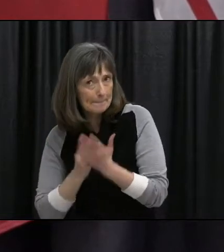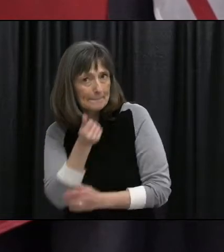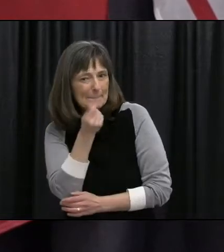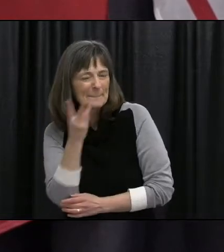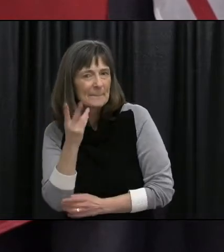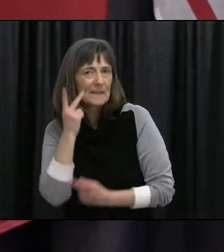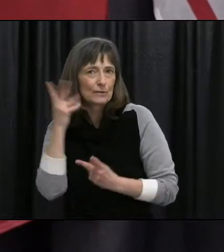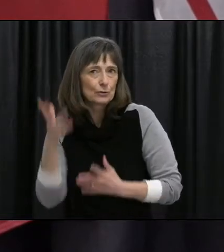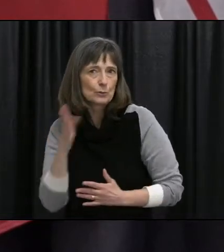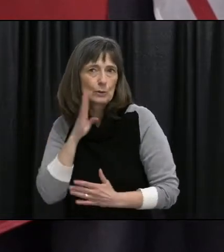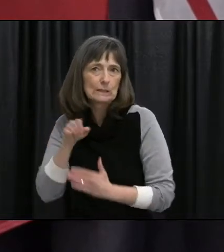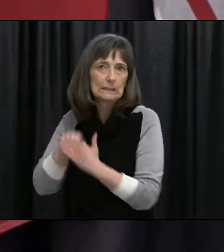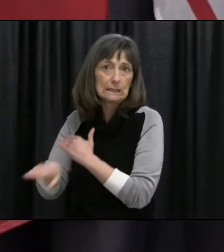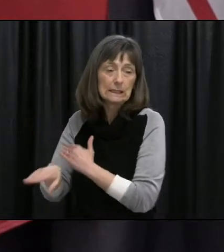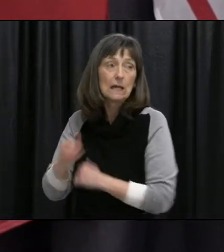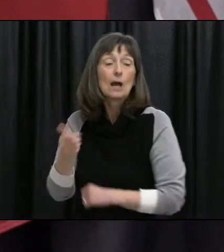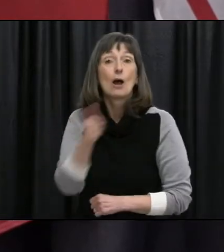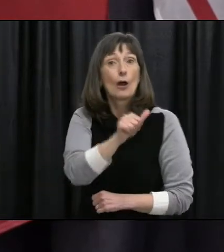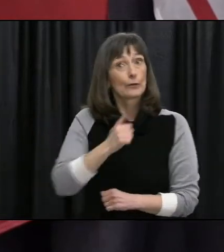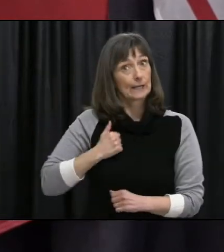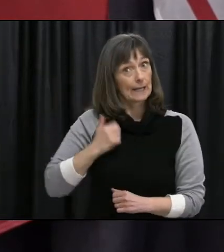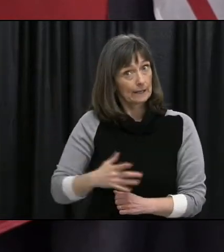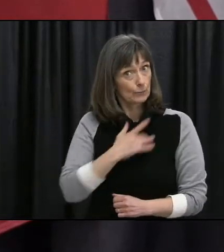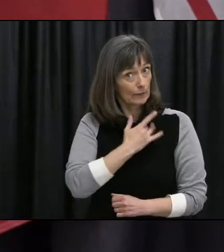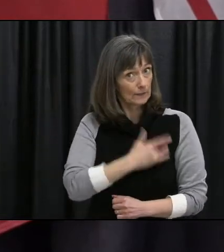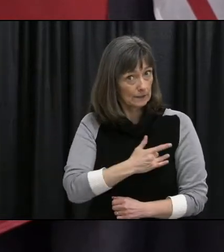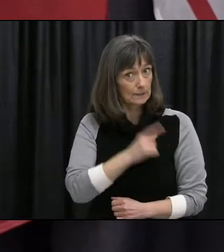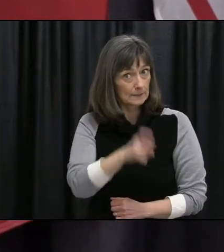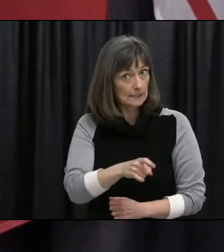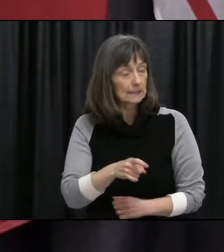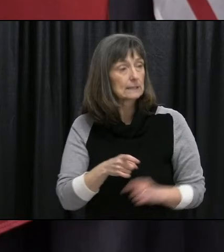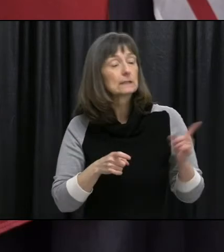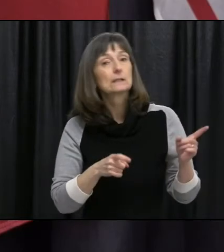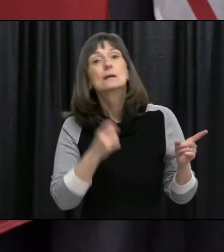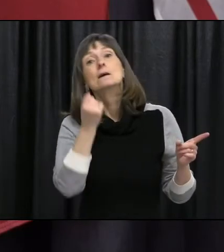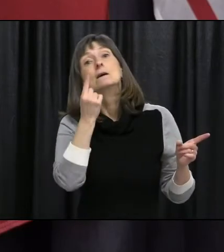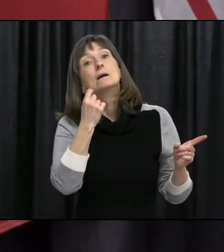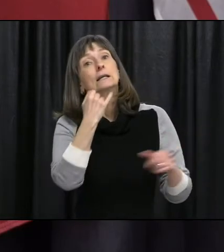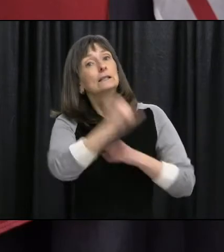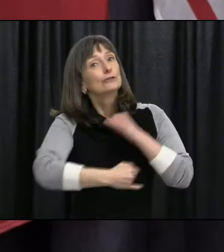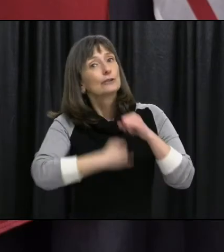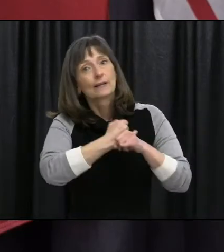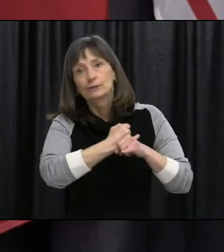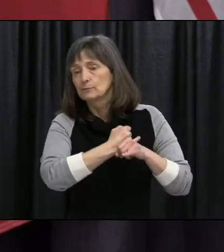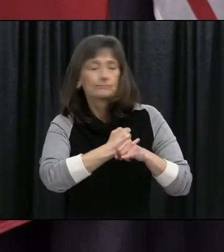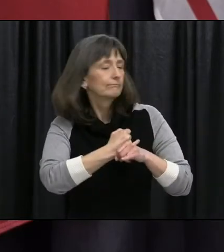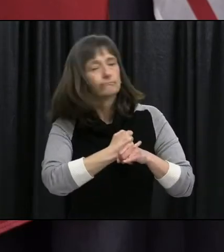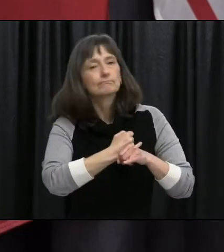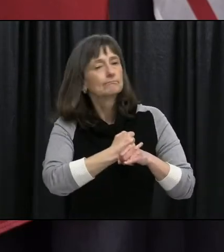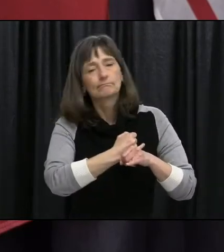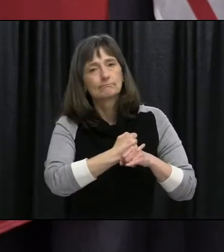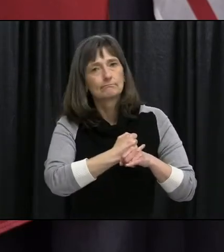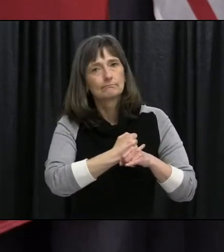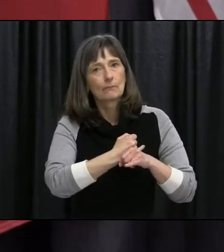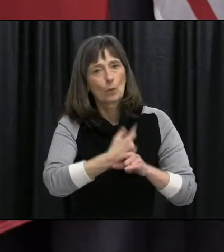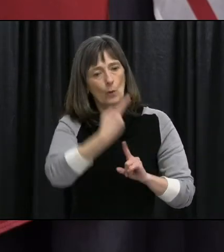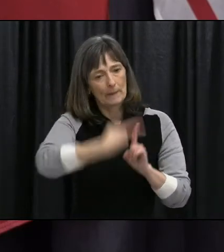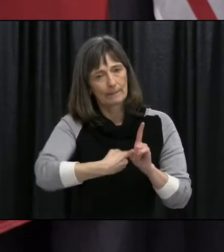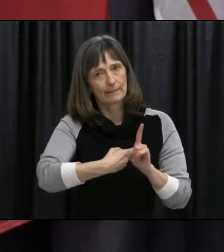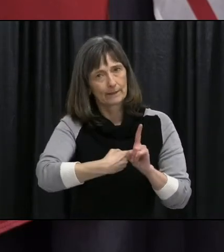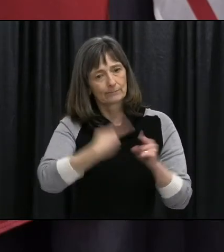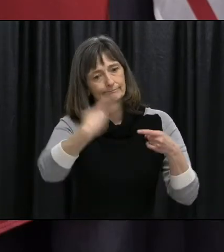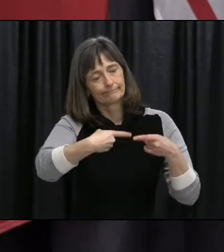from, I guess, other provinces within Canada, as we know that international travel has been restricted and for at least another month.